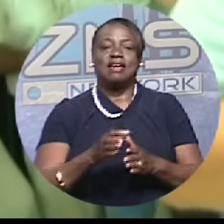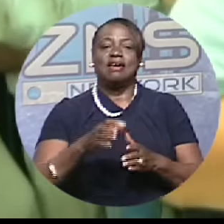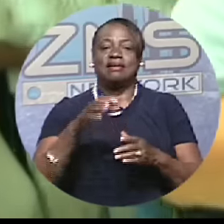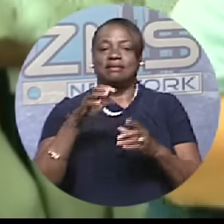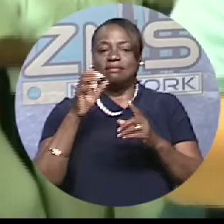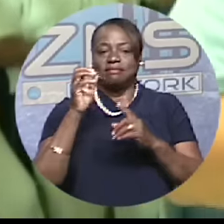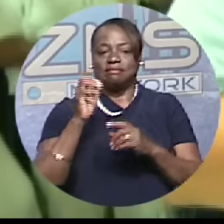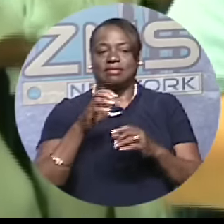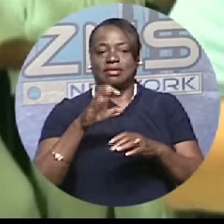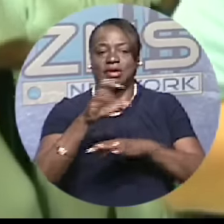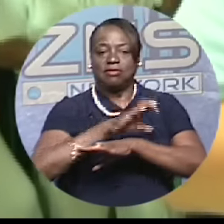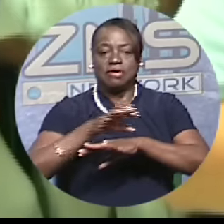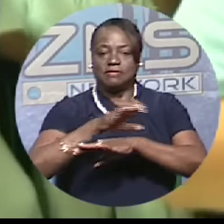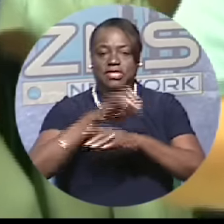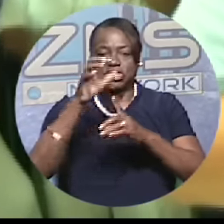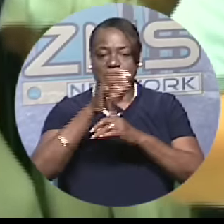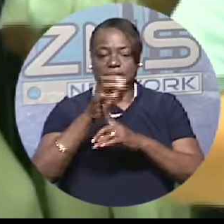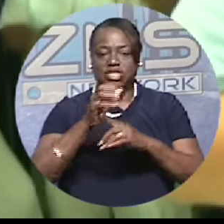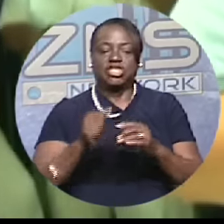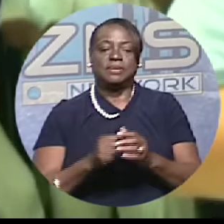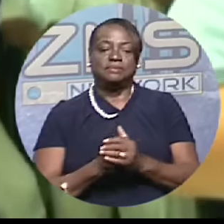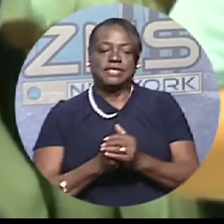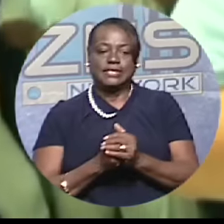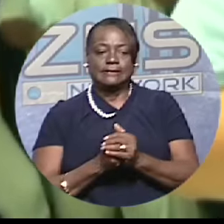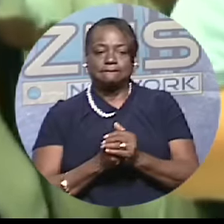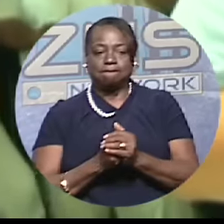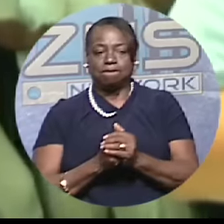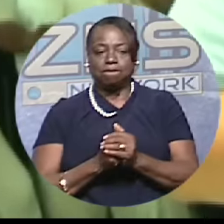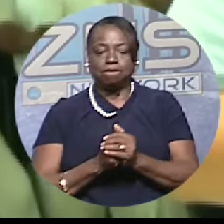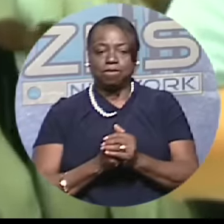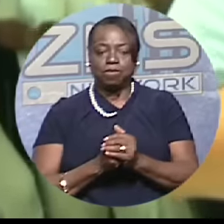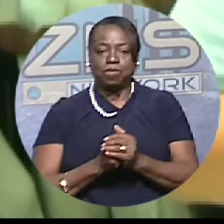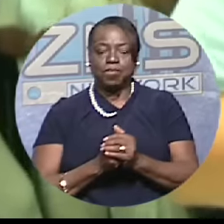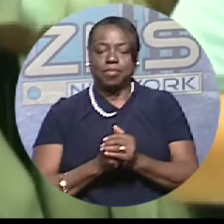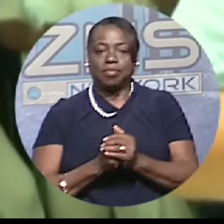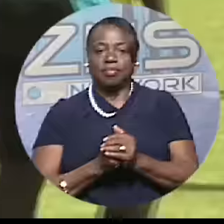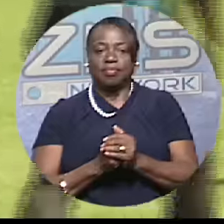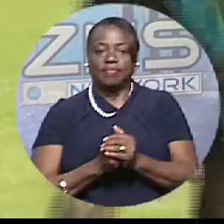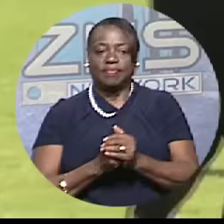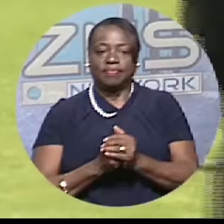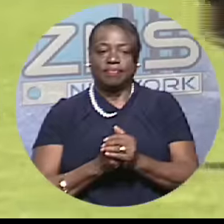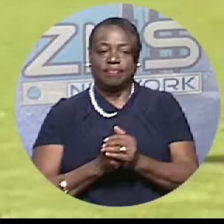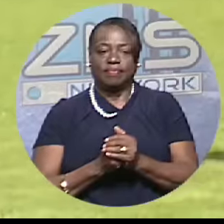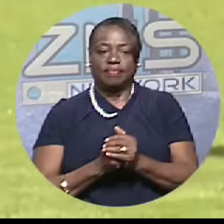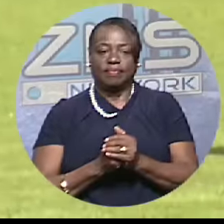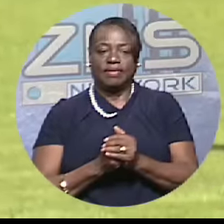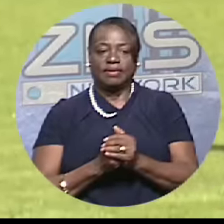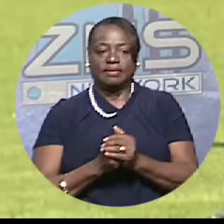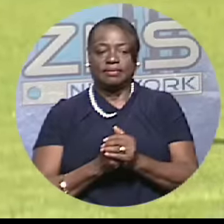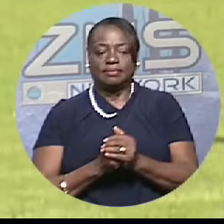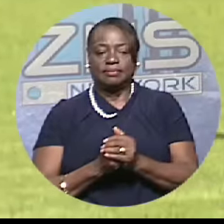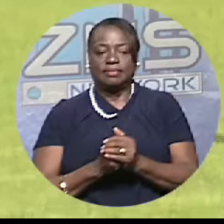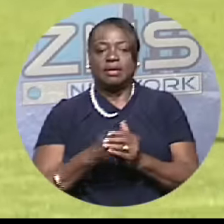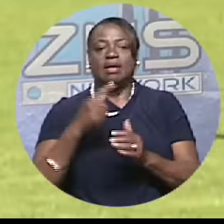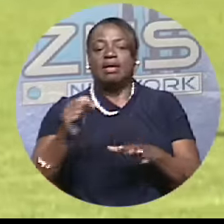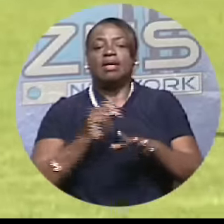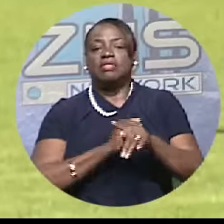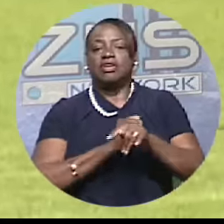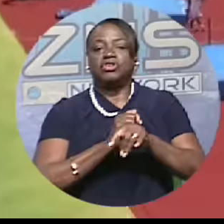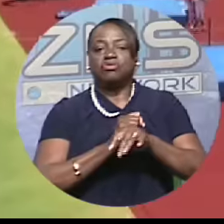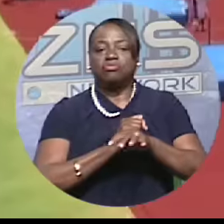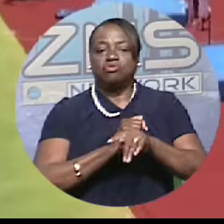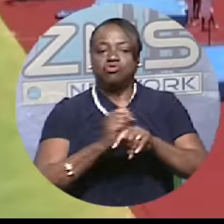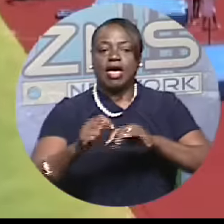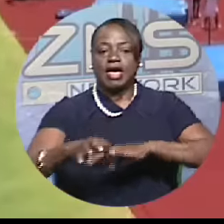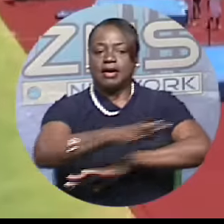Championship. In Martinique, I'm Chris Saunders, ZNS Total Sports. And keeping with Carifta, the track and field team arrived